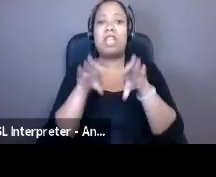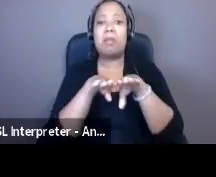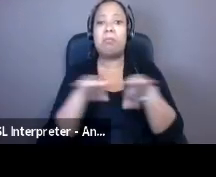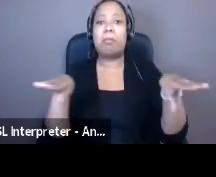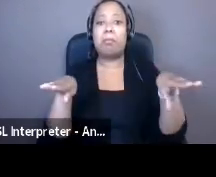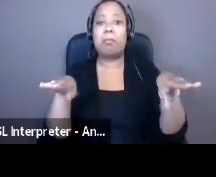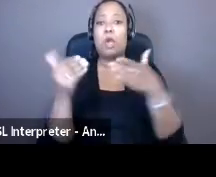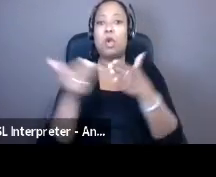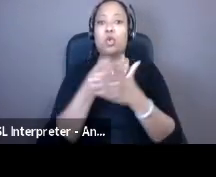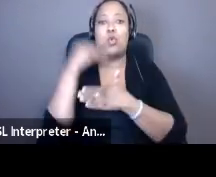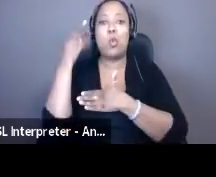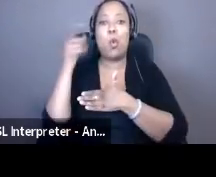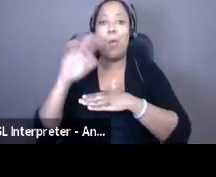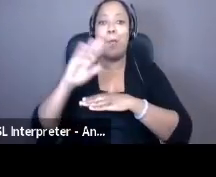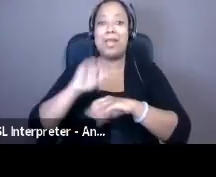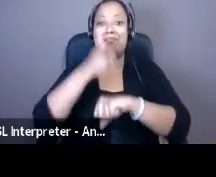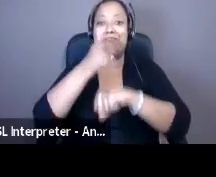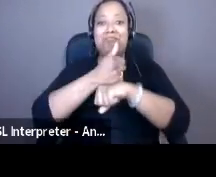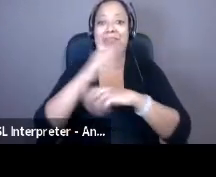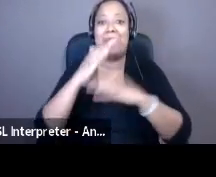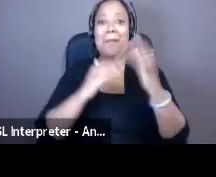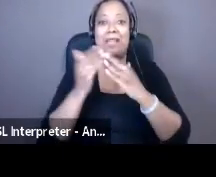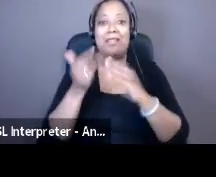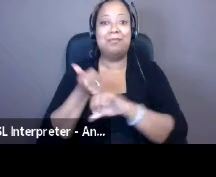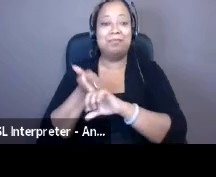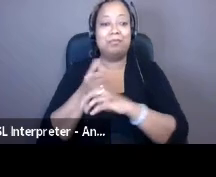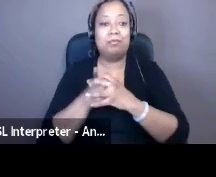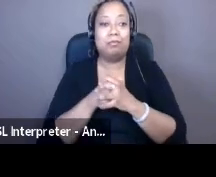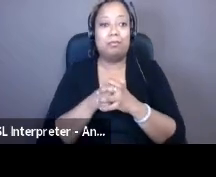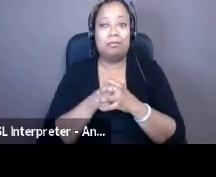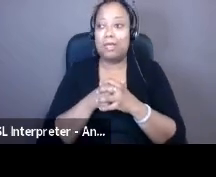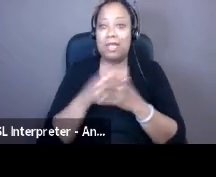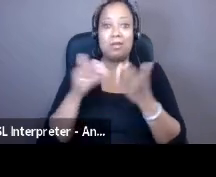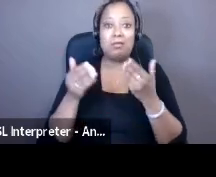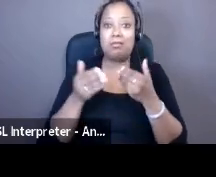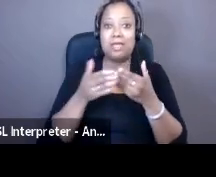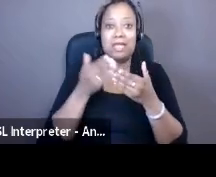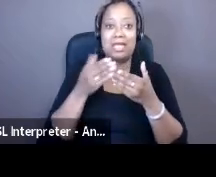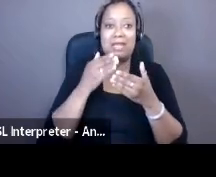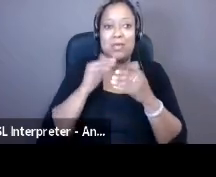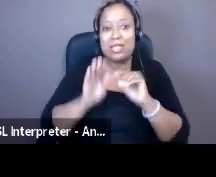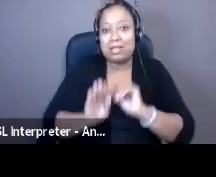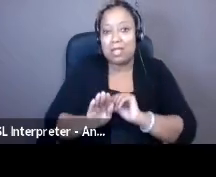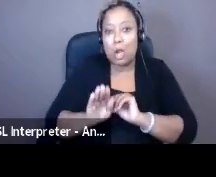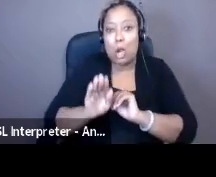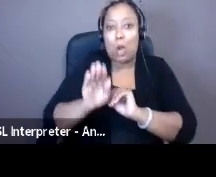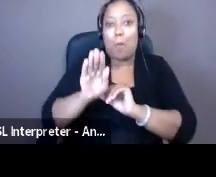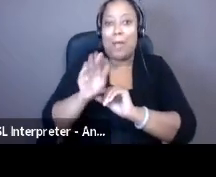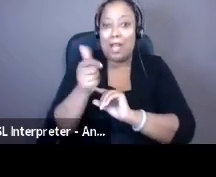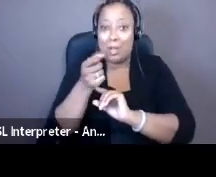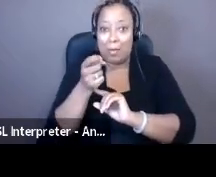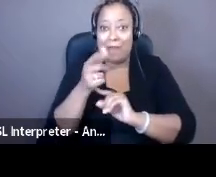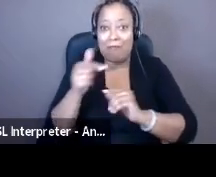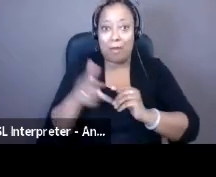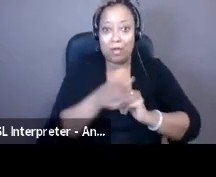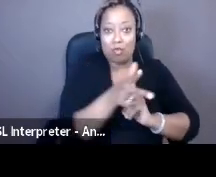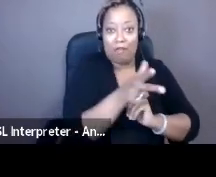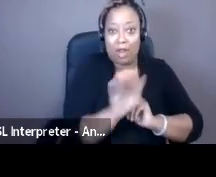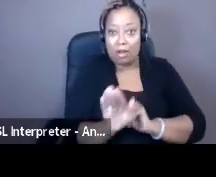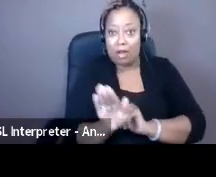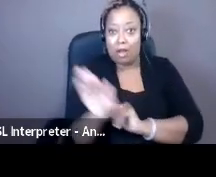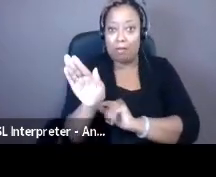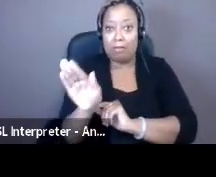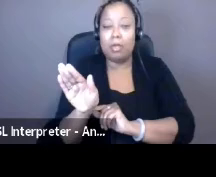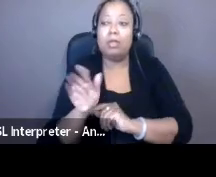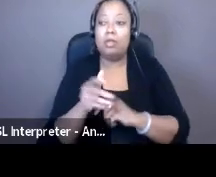so it was very easy to make that change. It does slope slightly up to that door from the driveway, just to get water